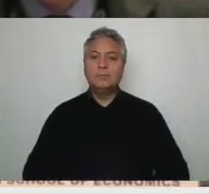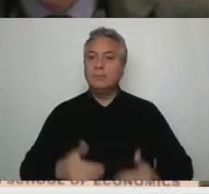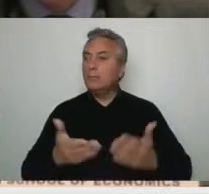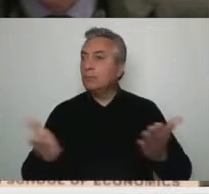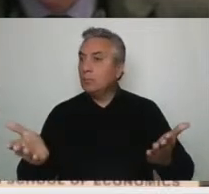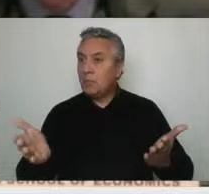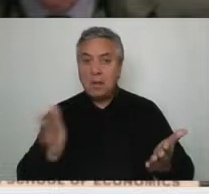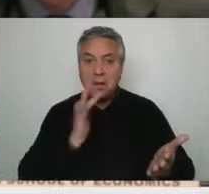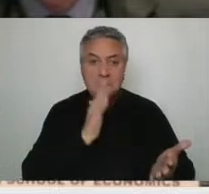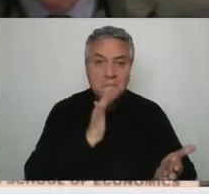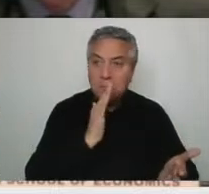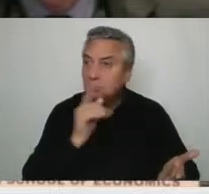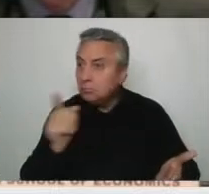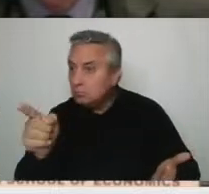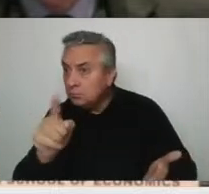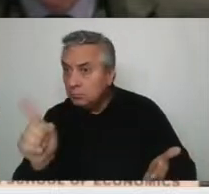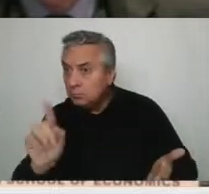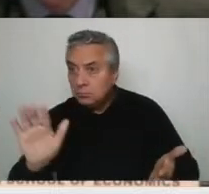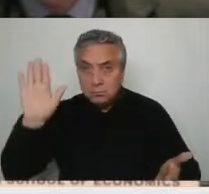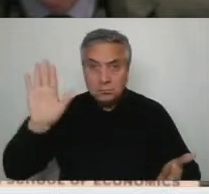Marmot, thank you very much.